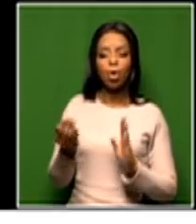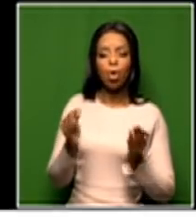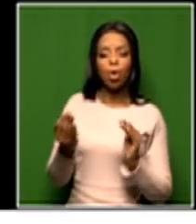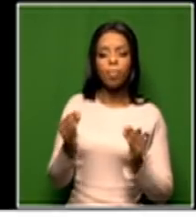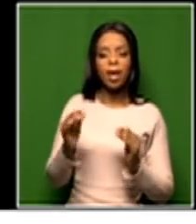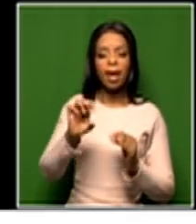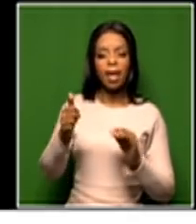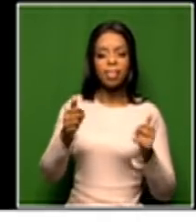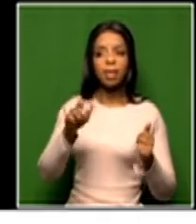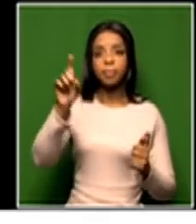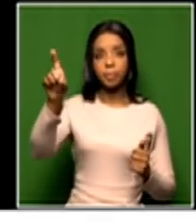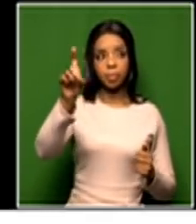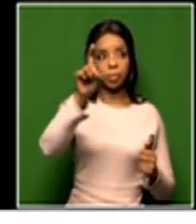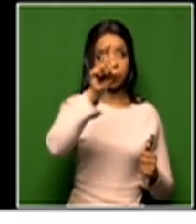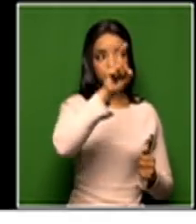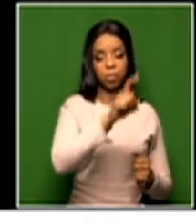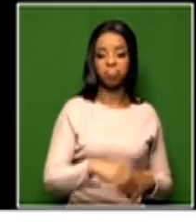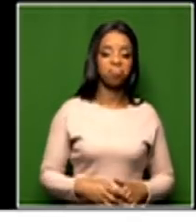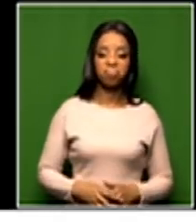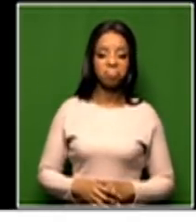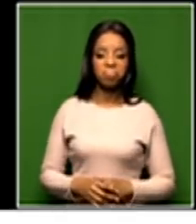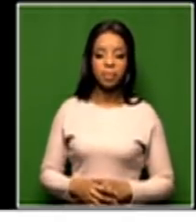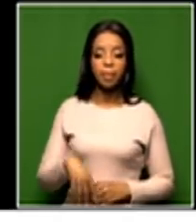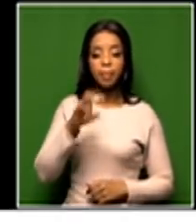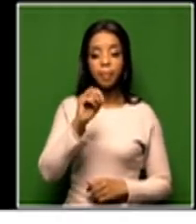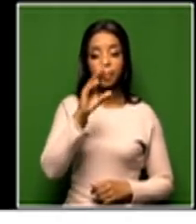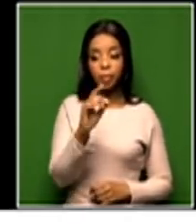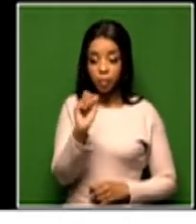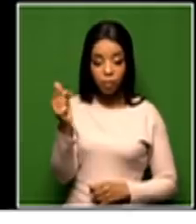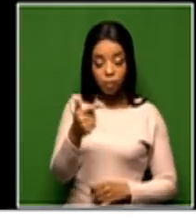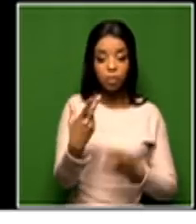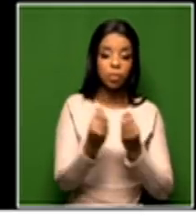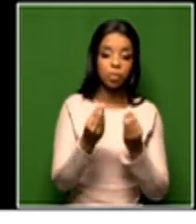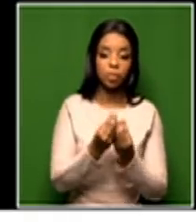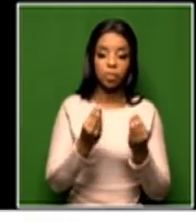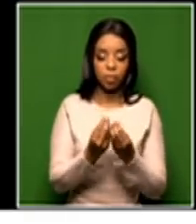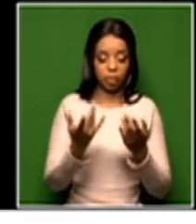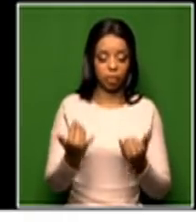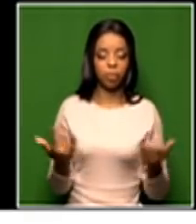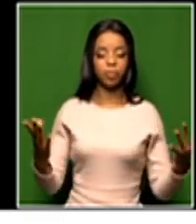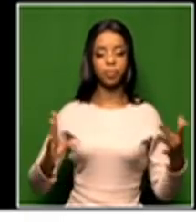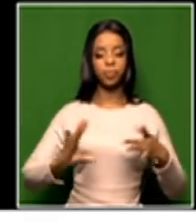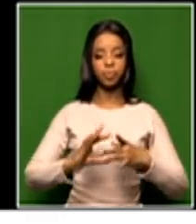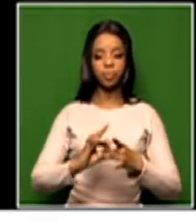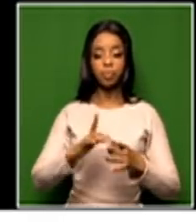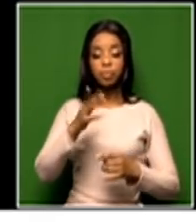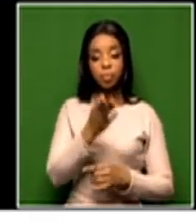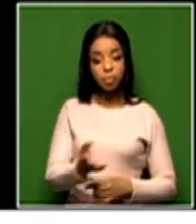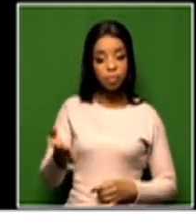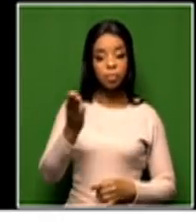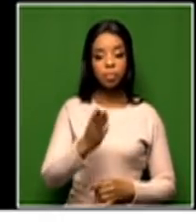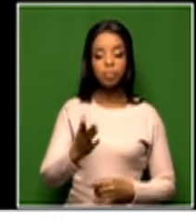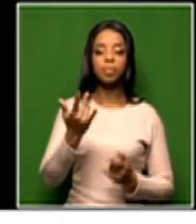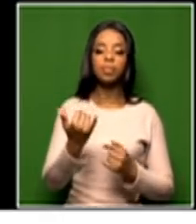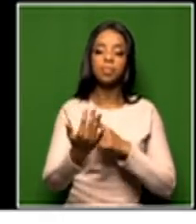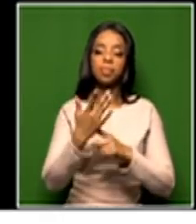other competitive bids. So all those things combined for us tell us that